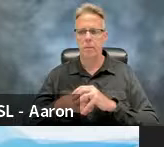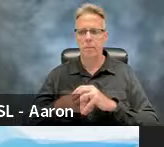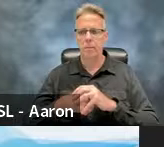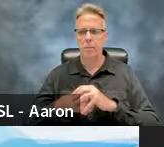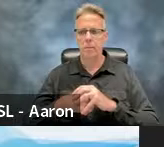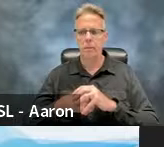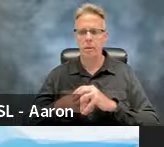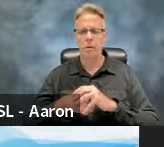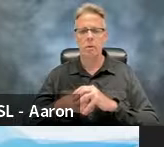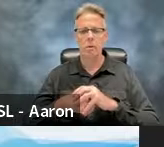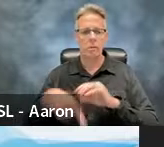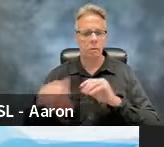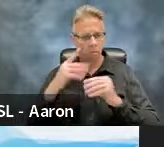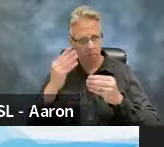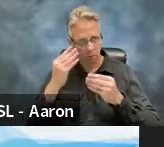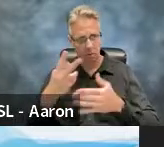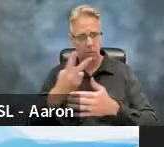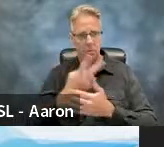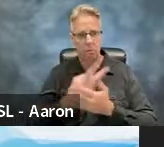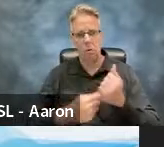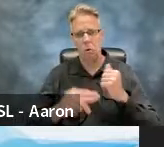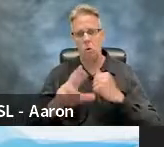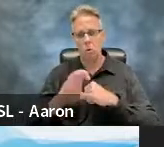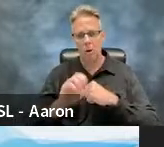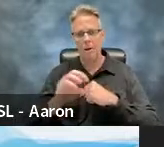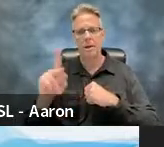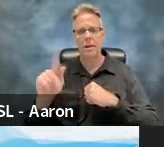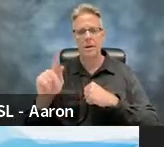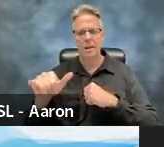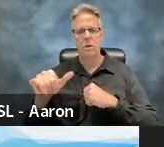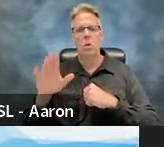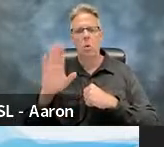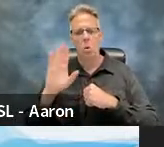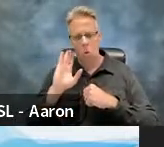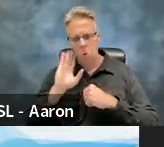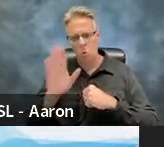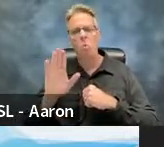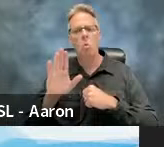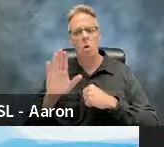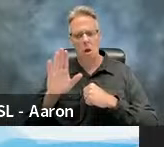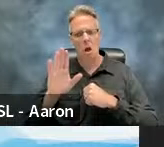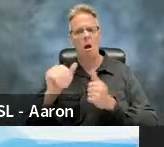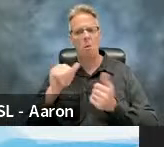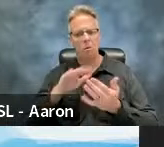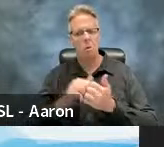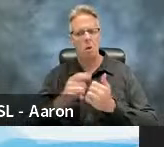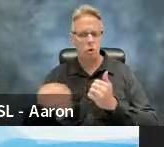everyone's edification, both Grace and Katie will come before you on a regular basis to